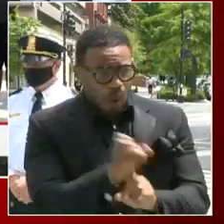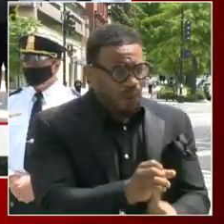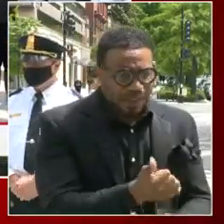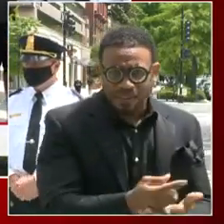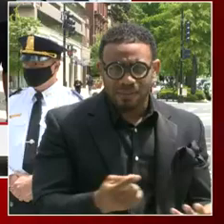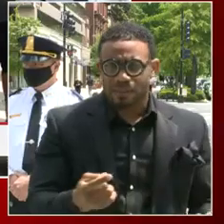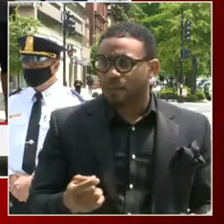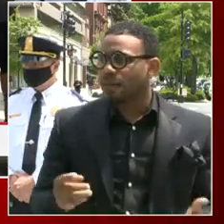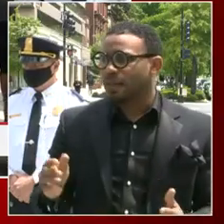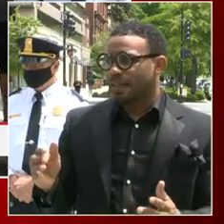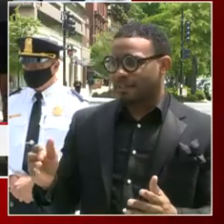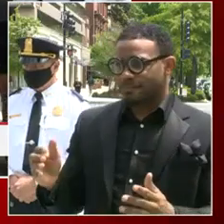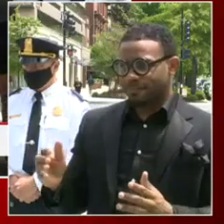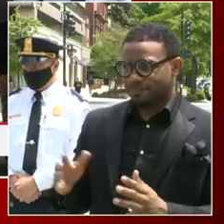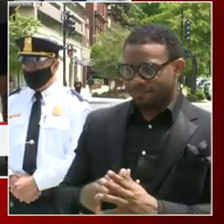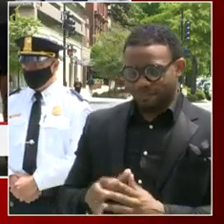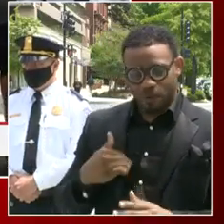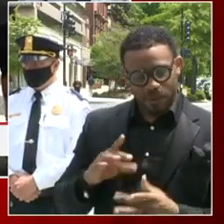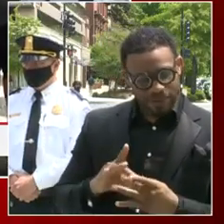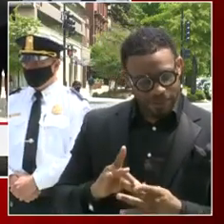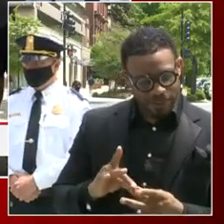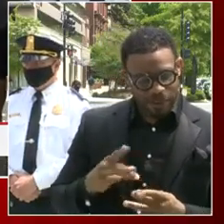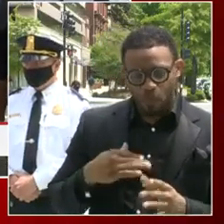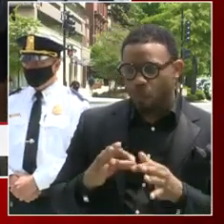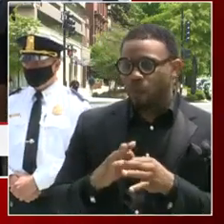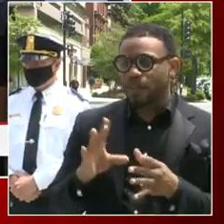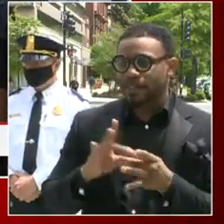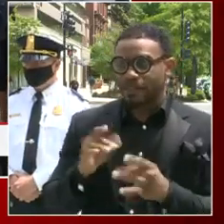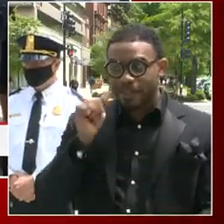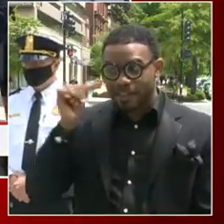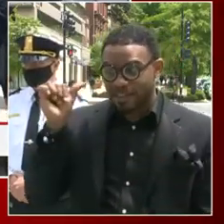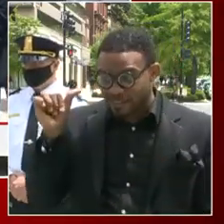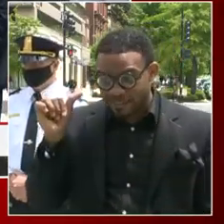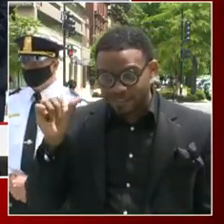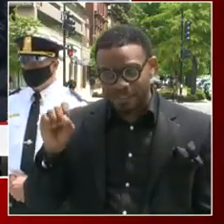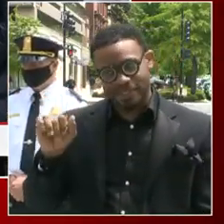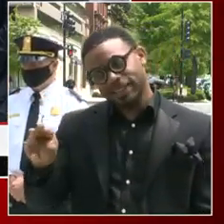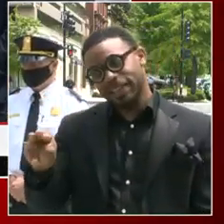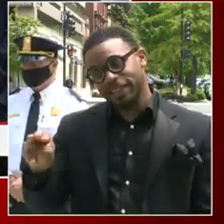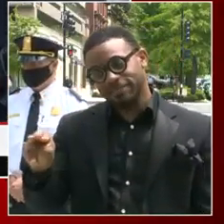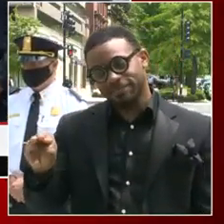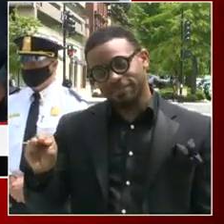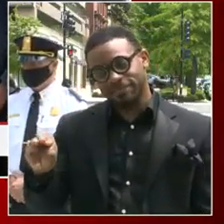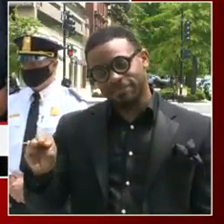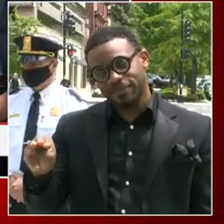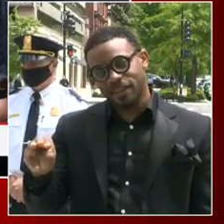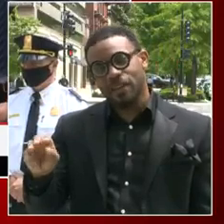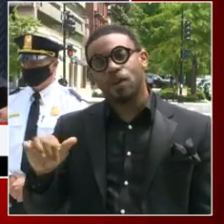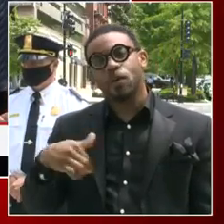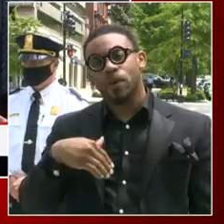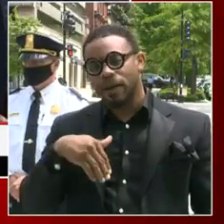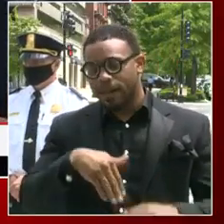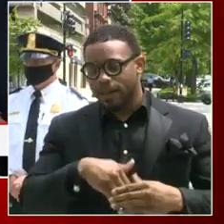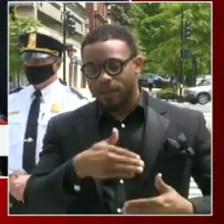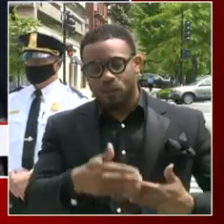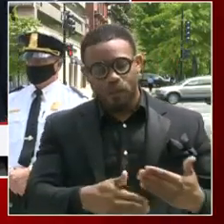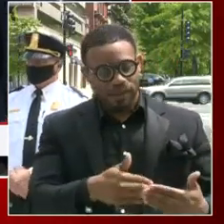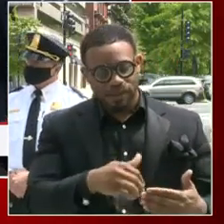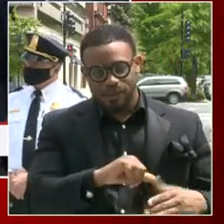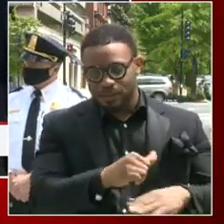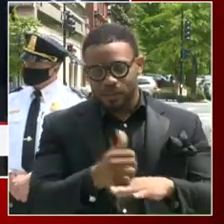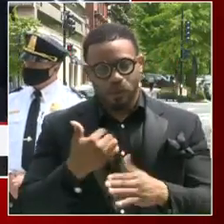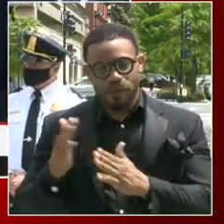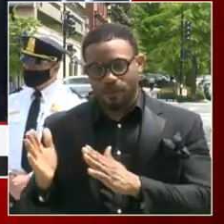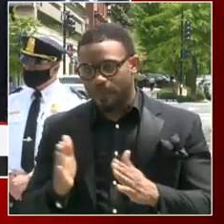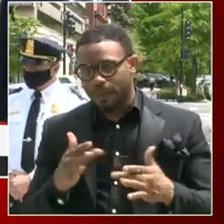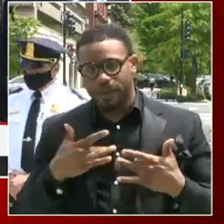stuff? We've said, and we released a statement yesterday, Sam, that we're engaging our processes that we